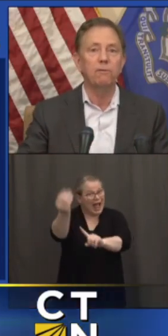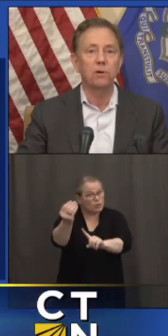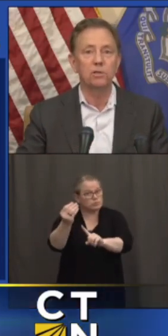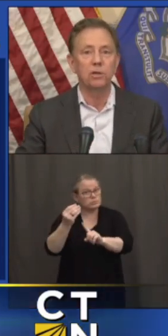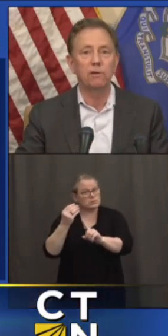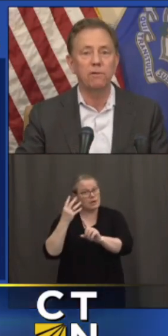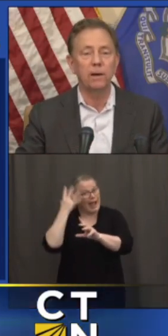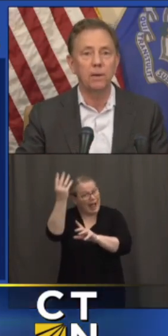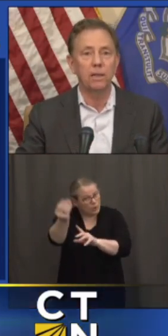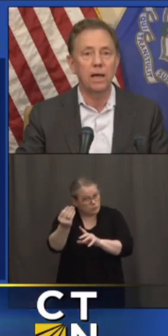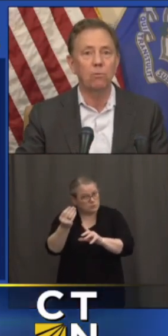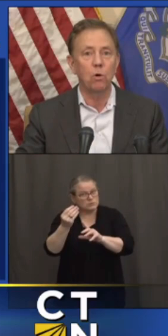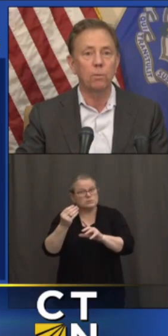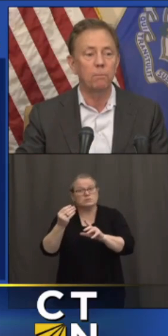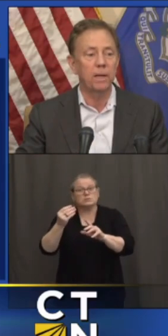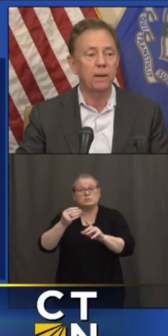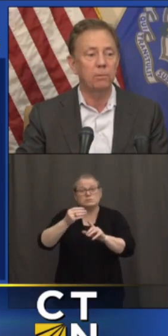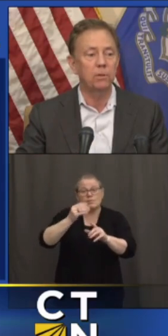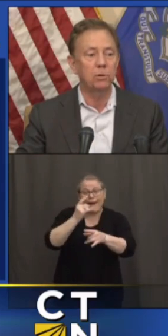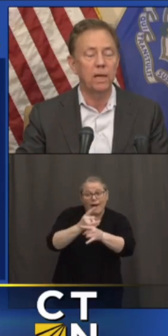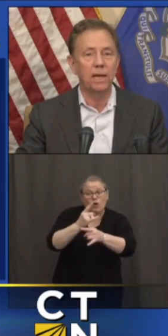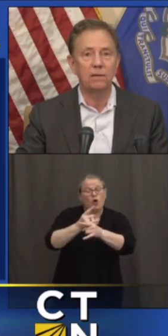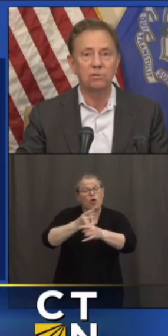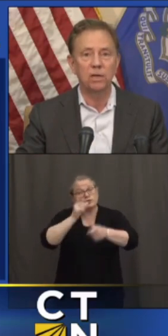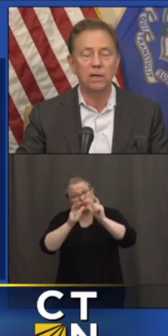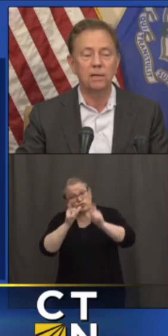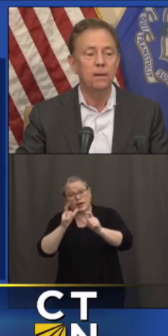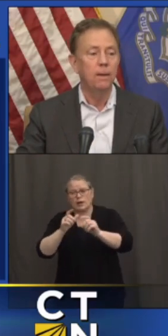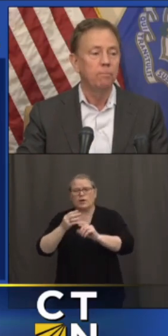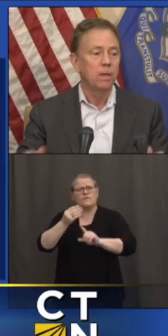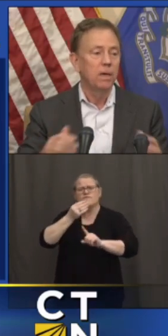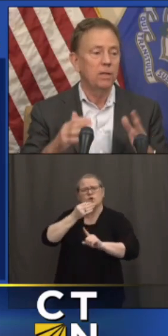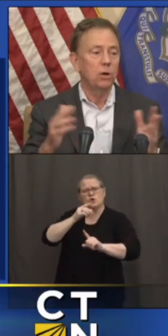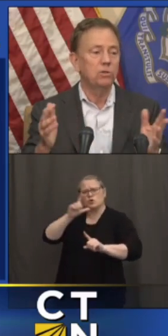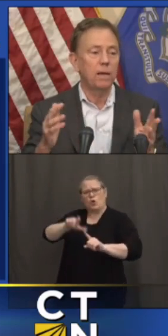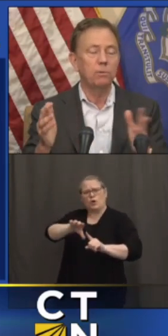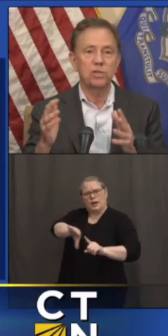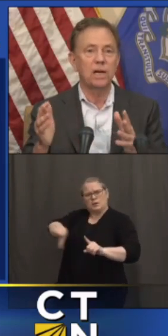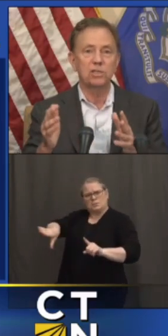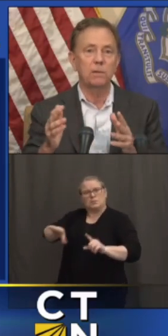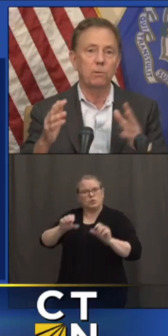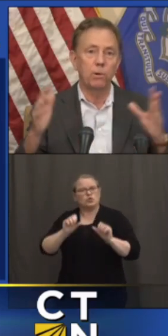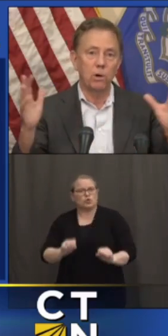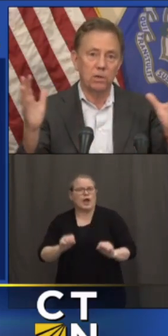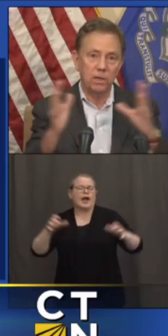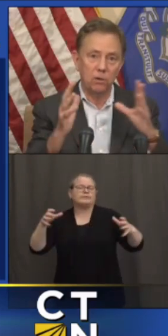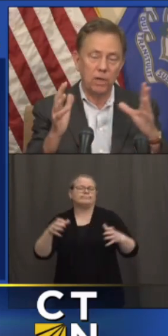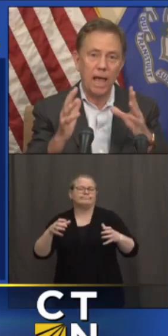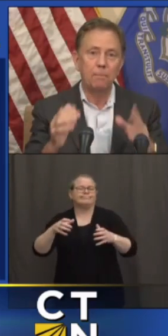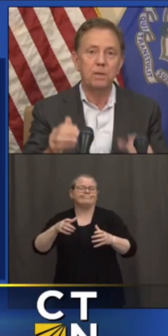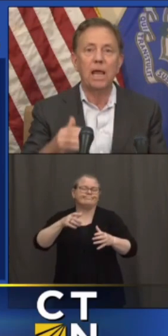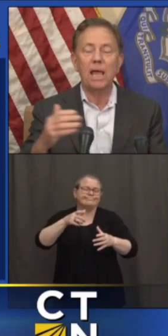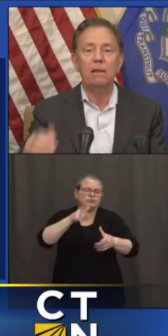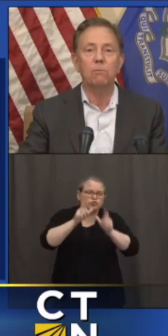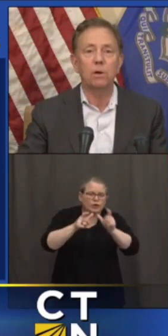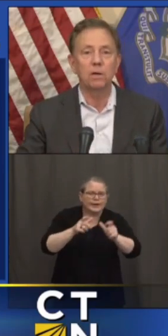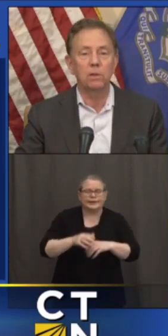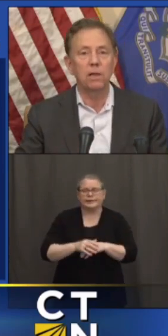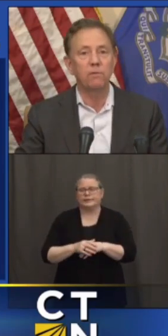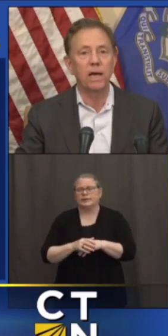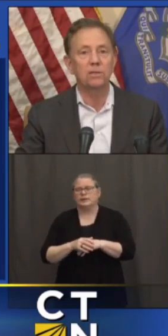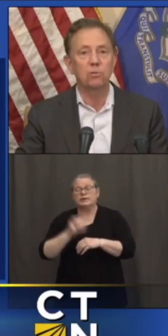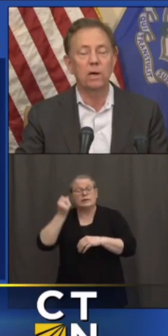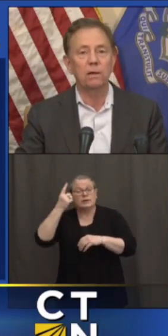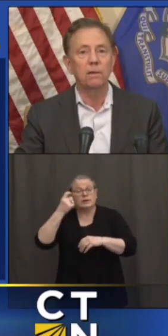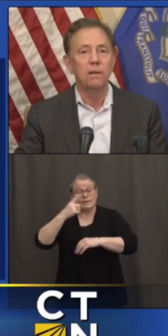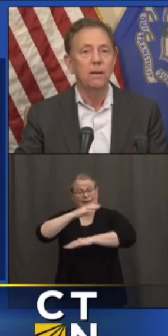think May 1st, you're going to find it a lot warmer, being able to do that outside. And no table size limit. We were, capped at 8. We're going to